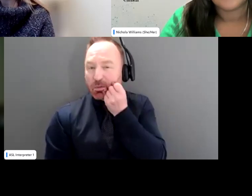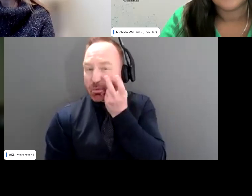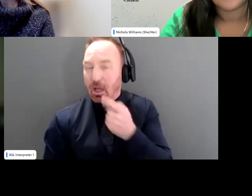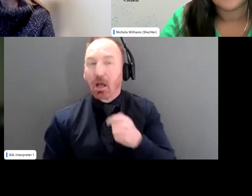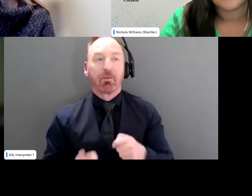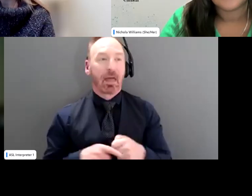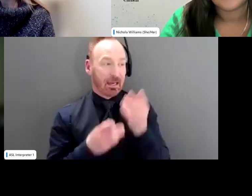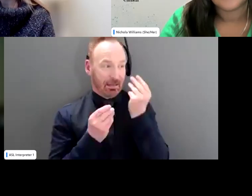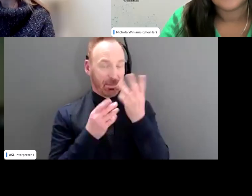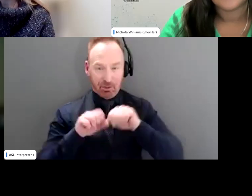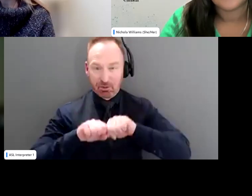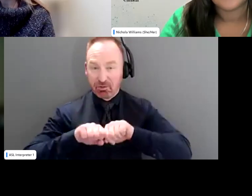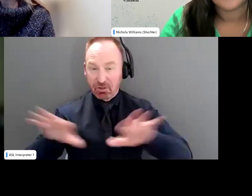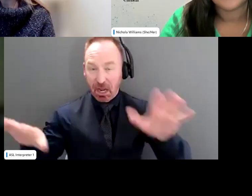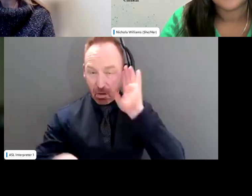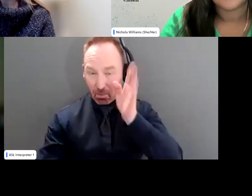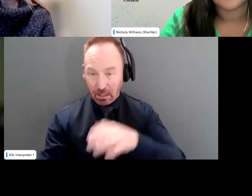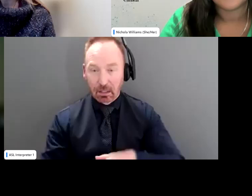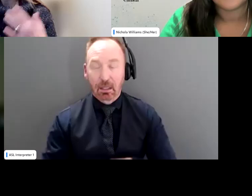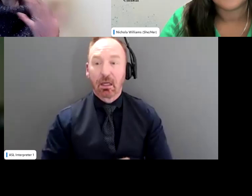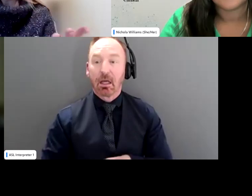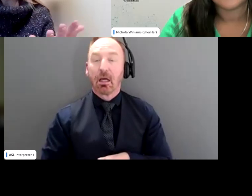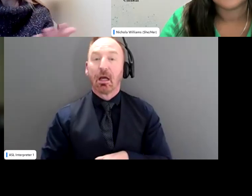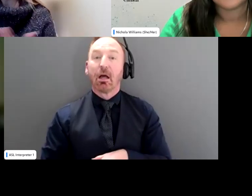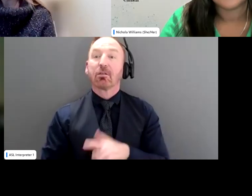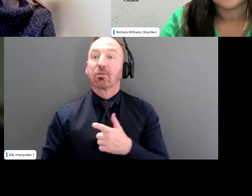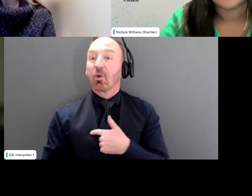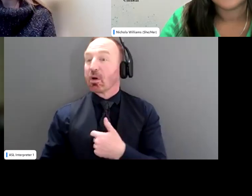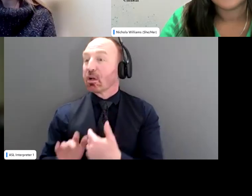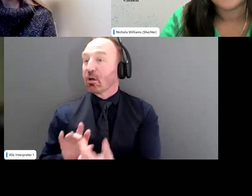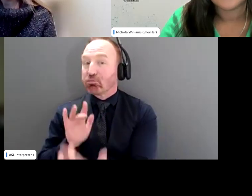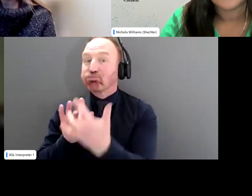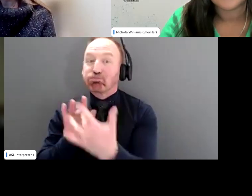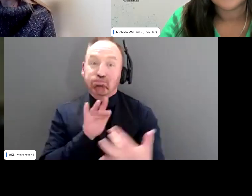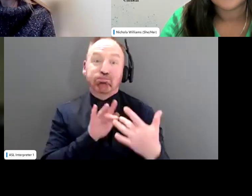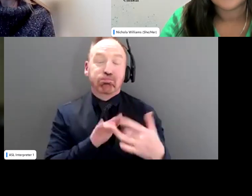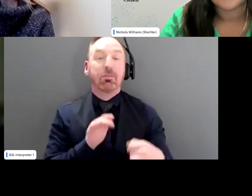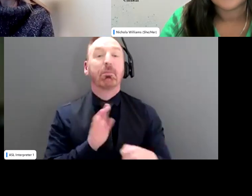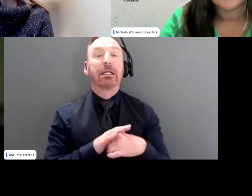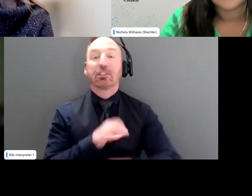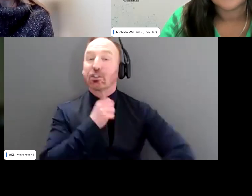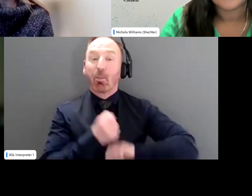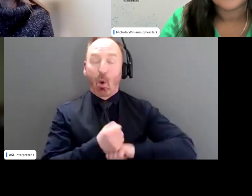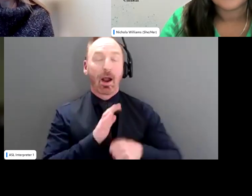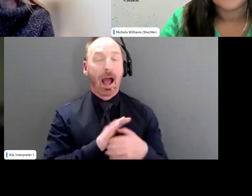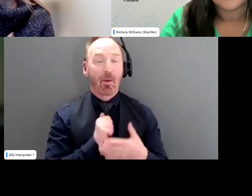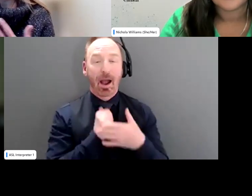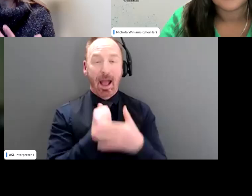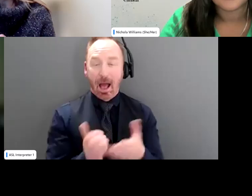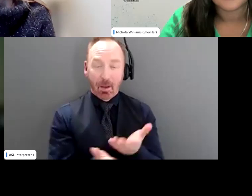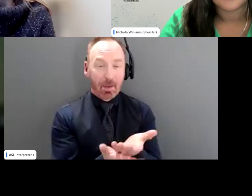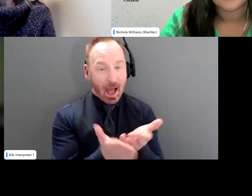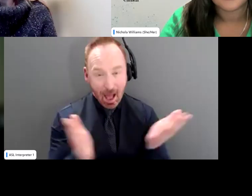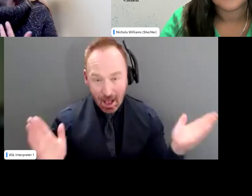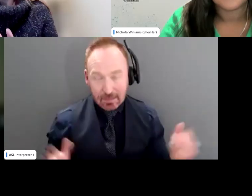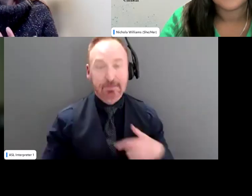Yes, please reach out to us, our organizations, support the Help Rise campaign, and get involved.